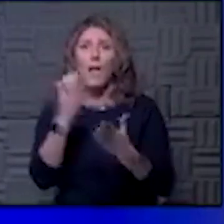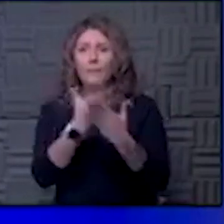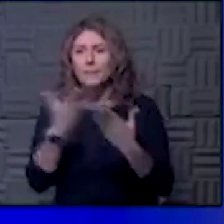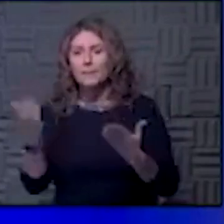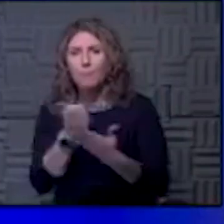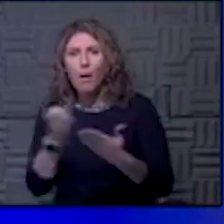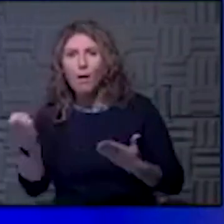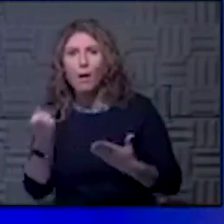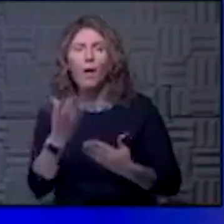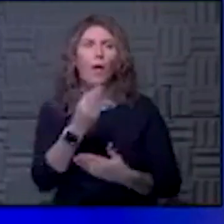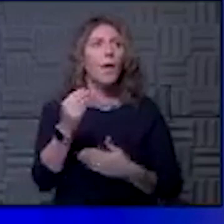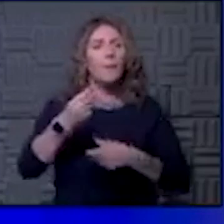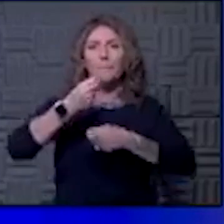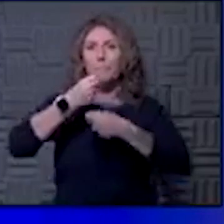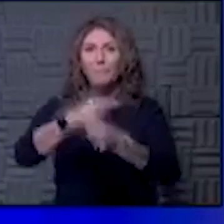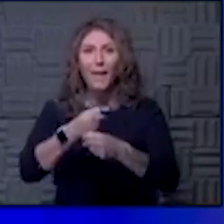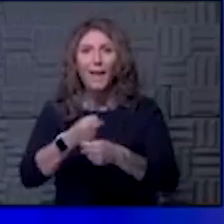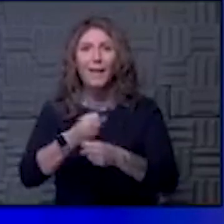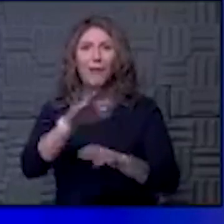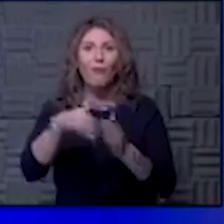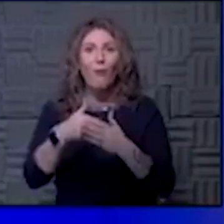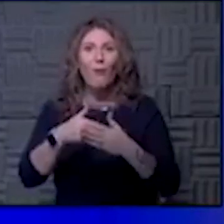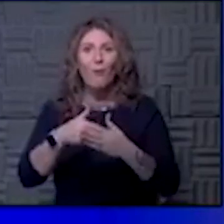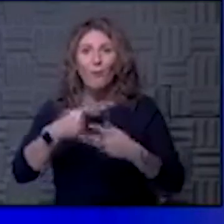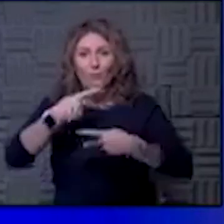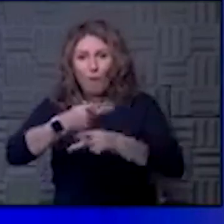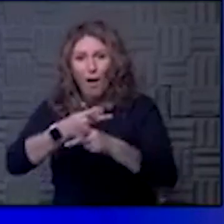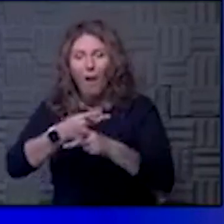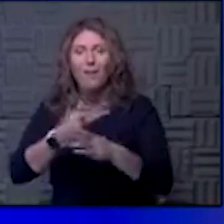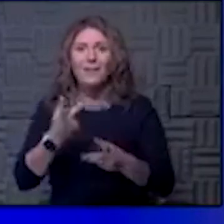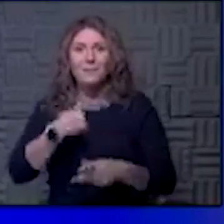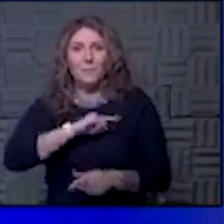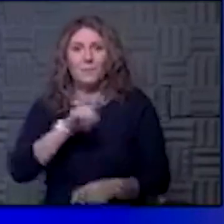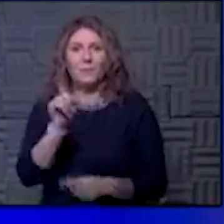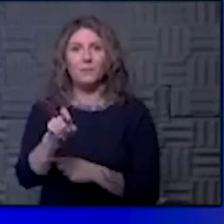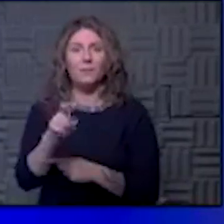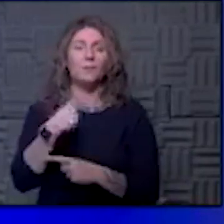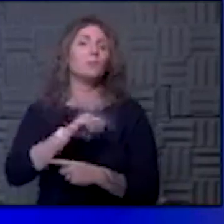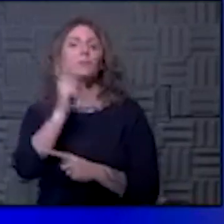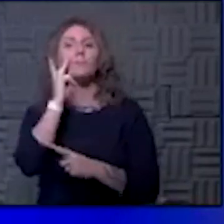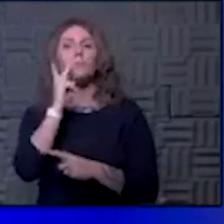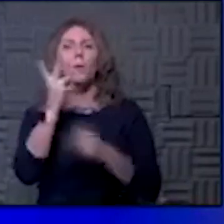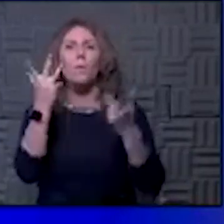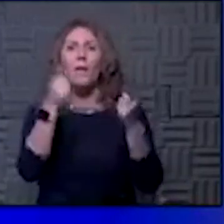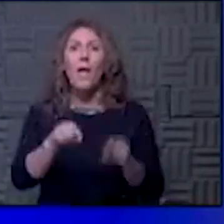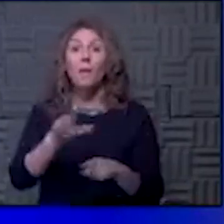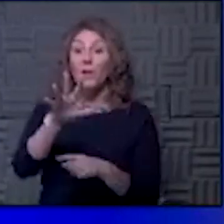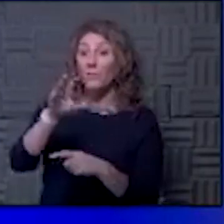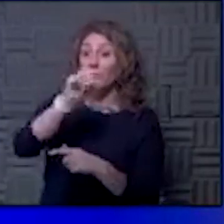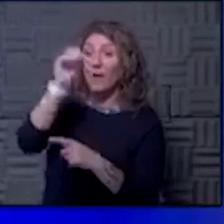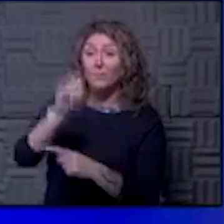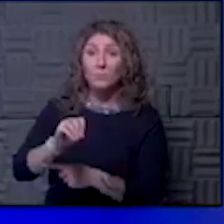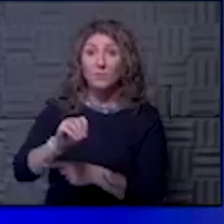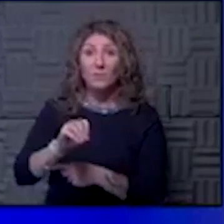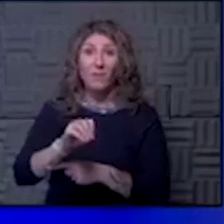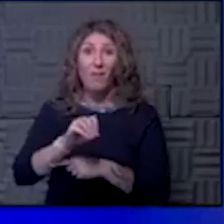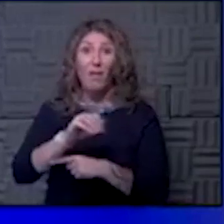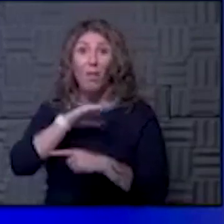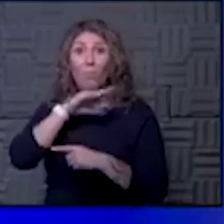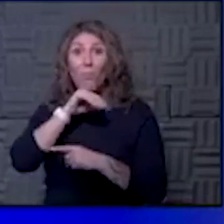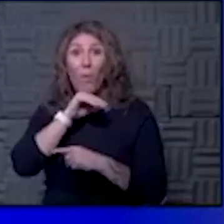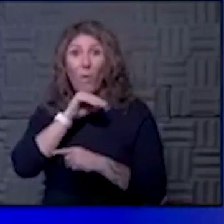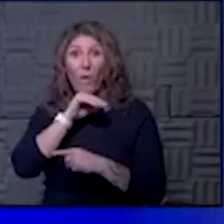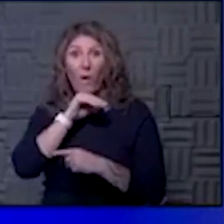chain, such as making the goods and products that we need. We saw what happened when just 5% of the pork industry went